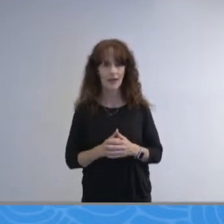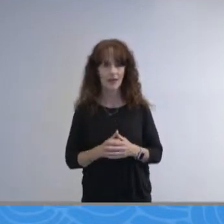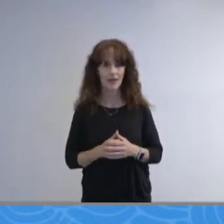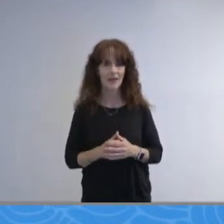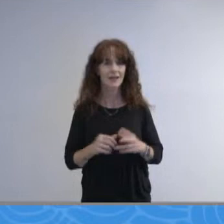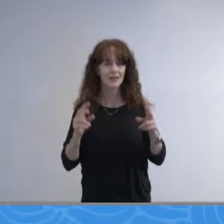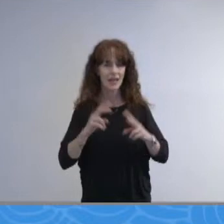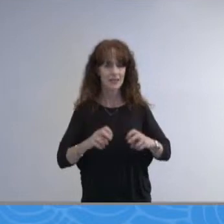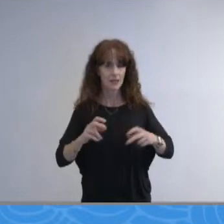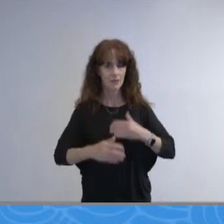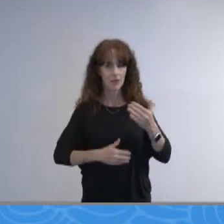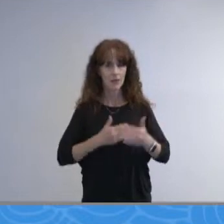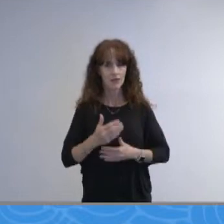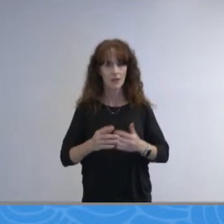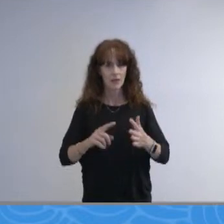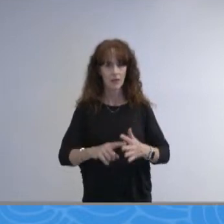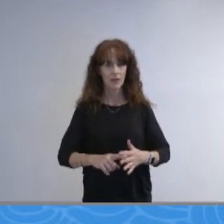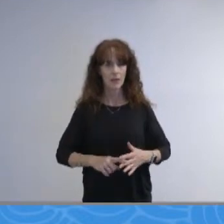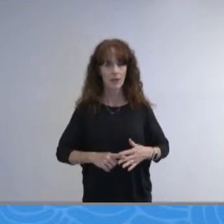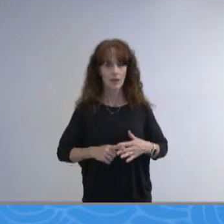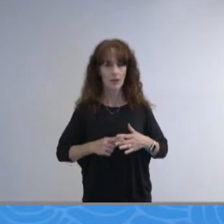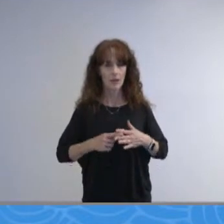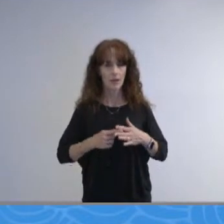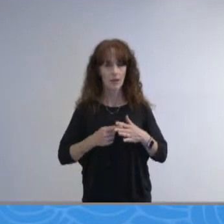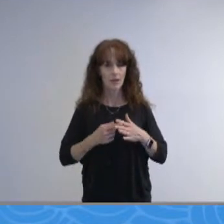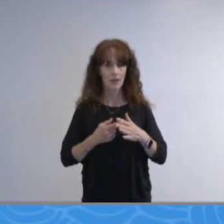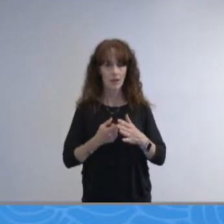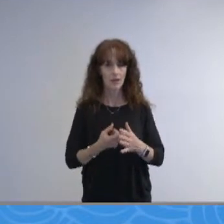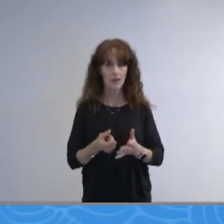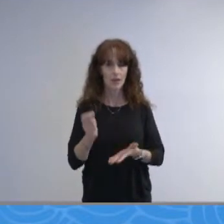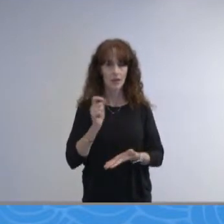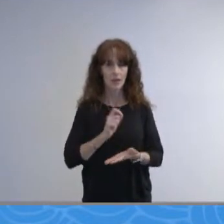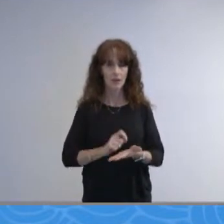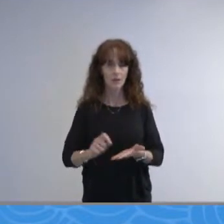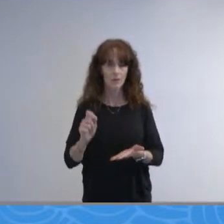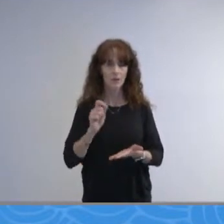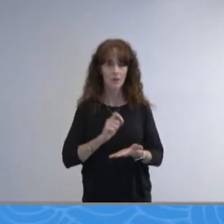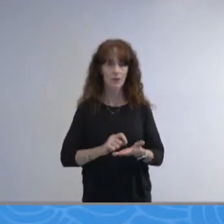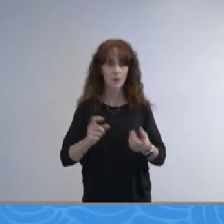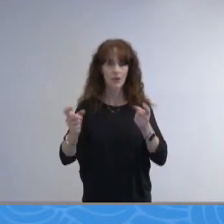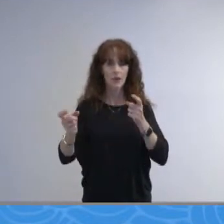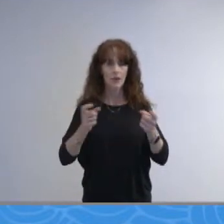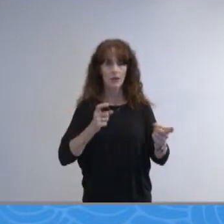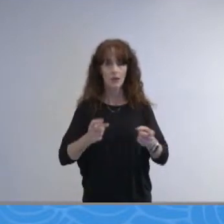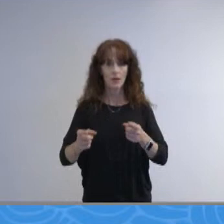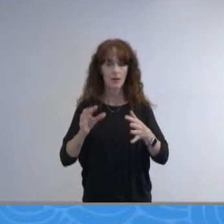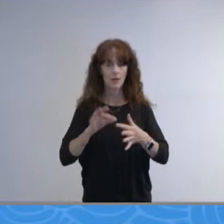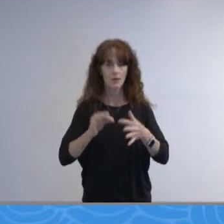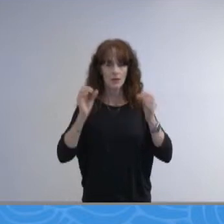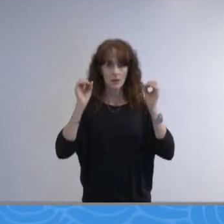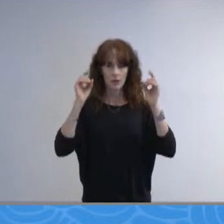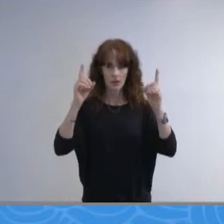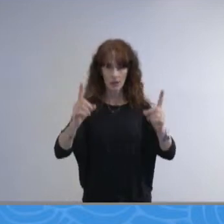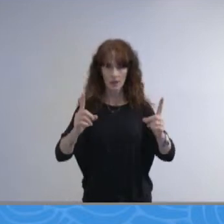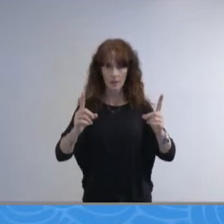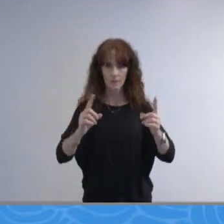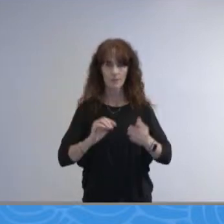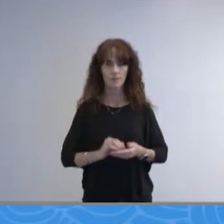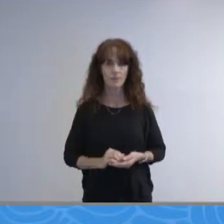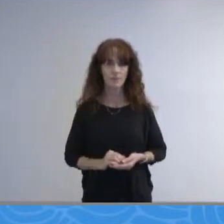The assessment process begins in writing to the Director of Special Ed.